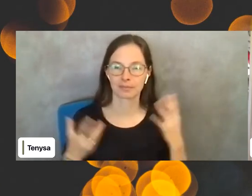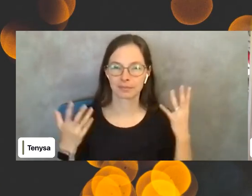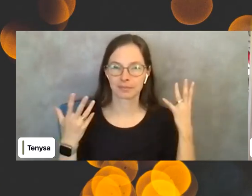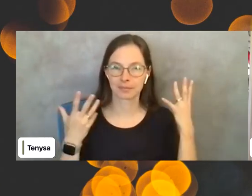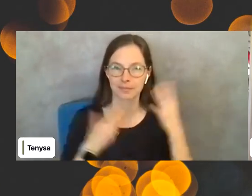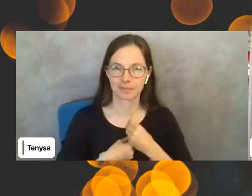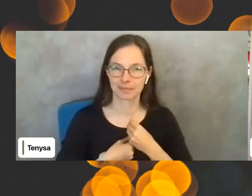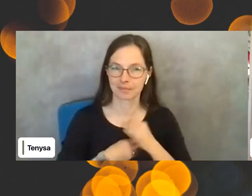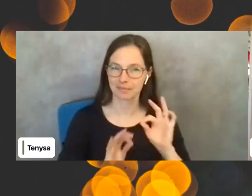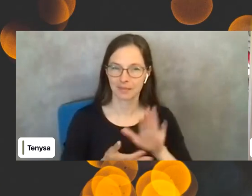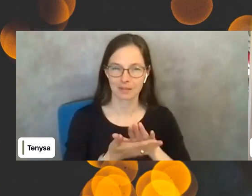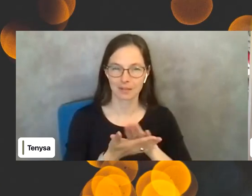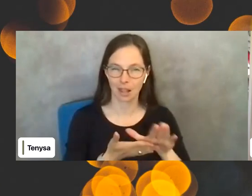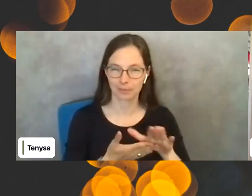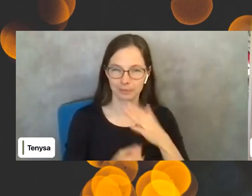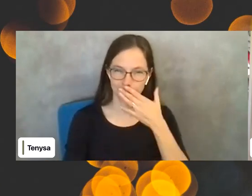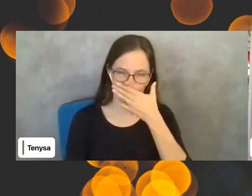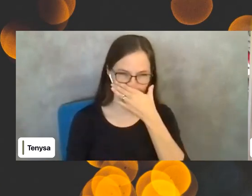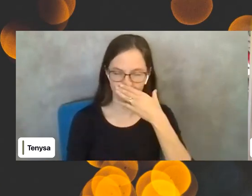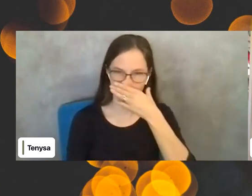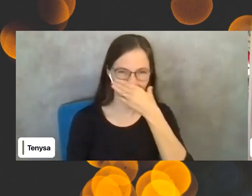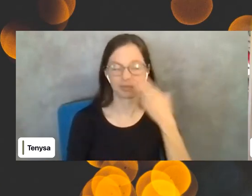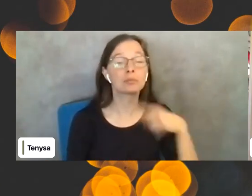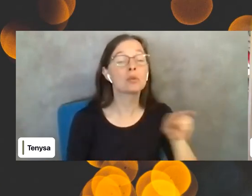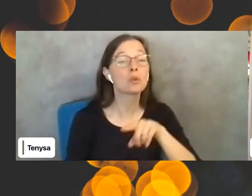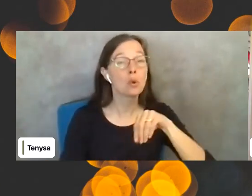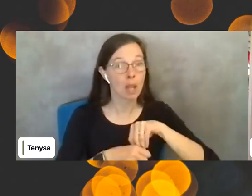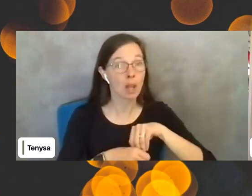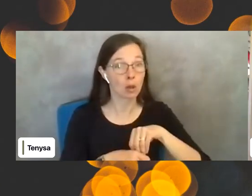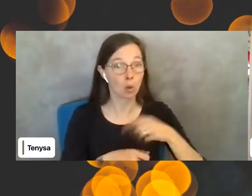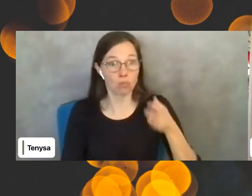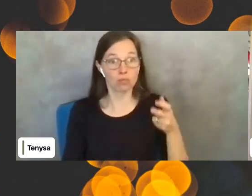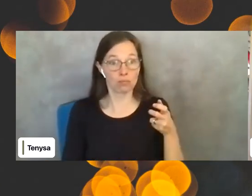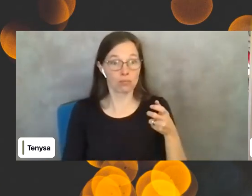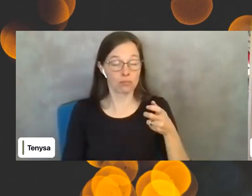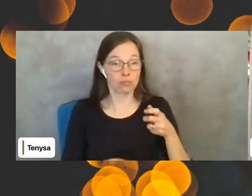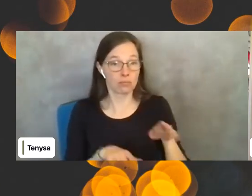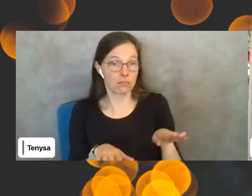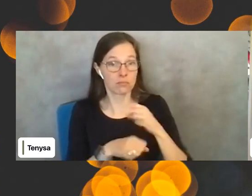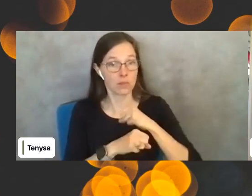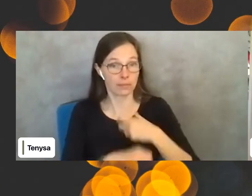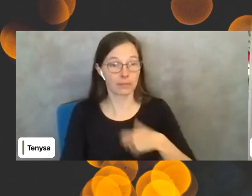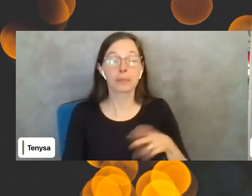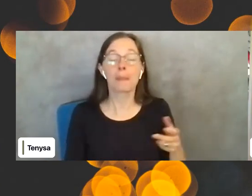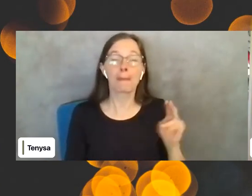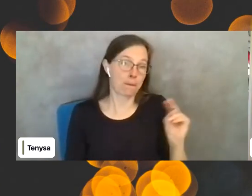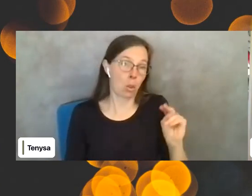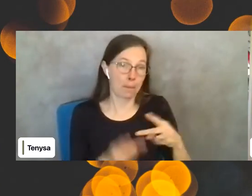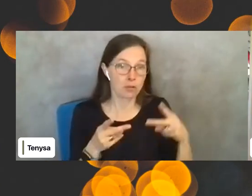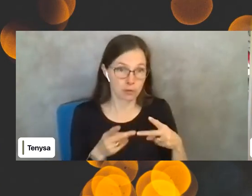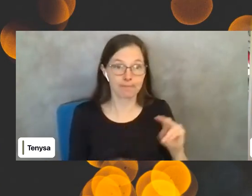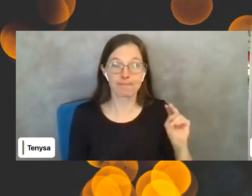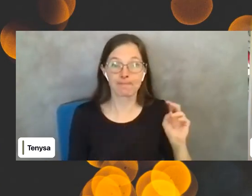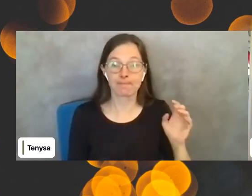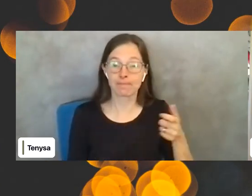nice, nice. And you sort of, when you're in your on guard, just to kind of like, when you're ever in your like neutral position, you want to have your